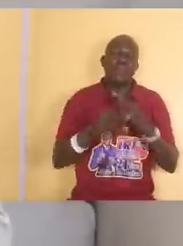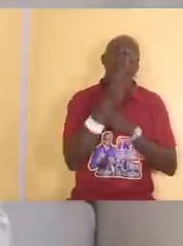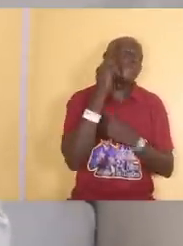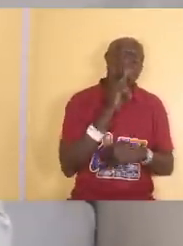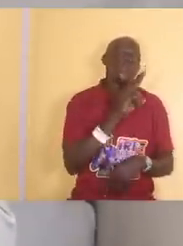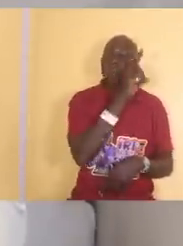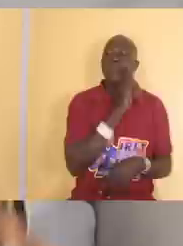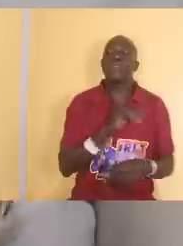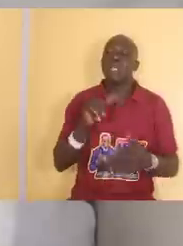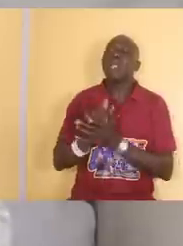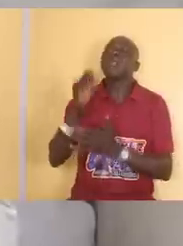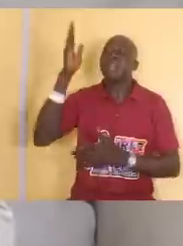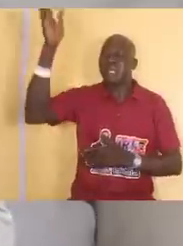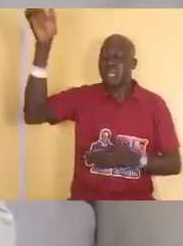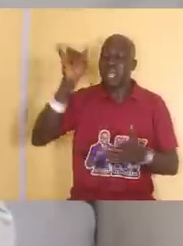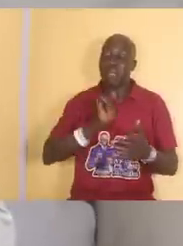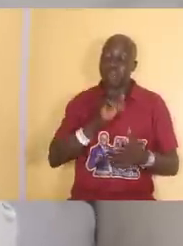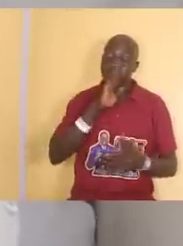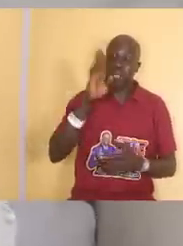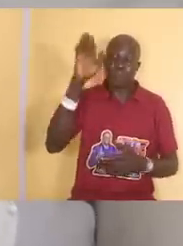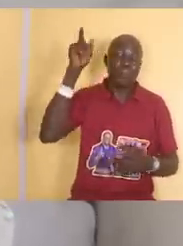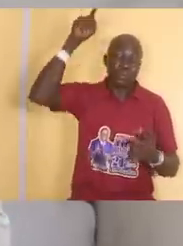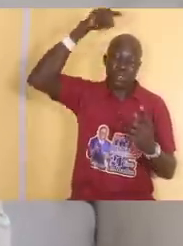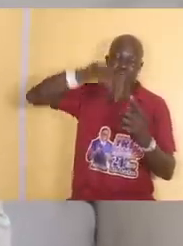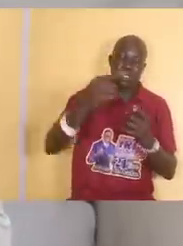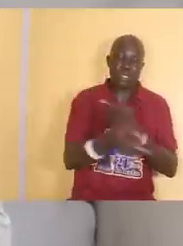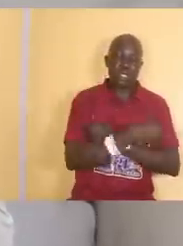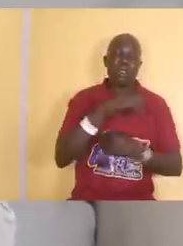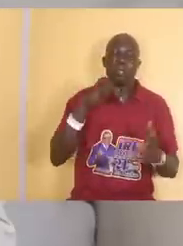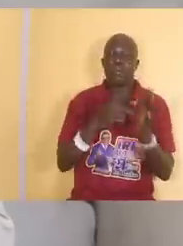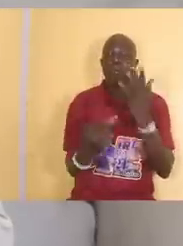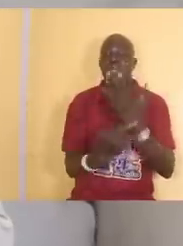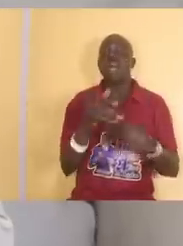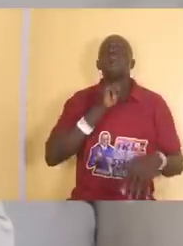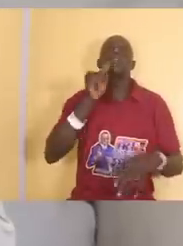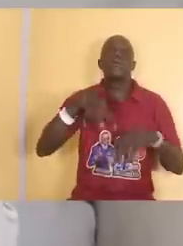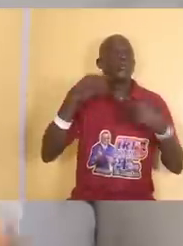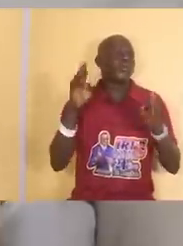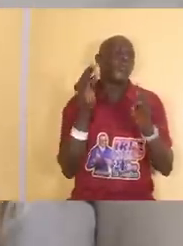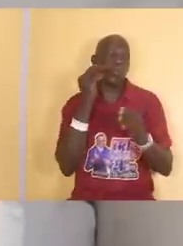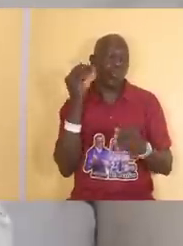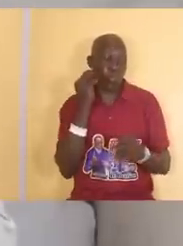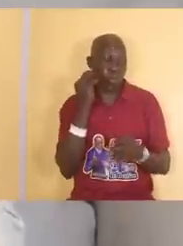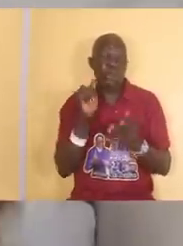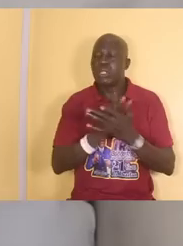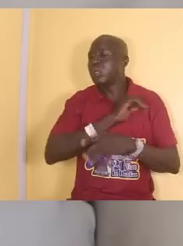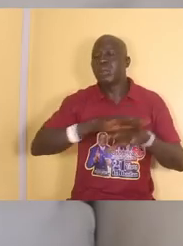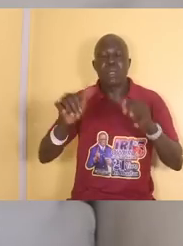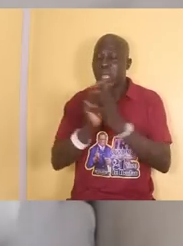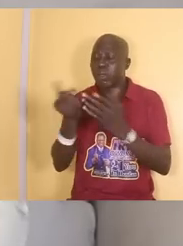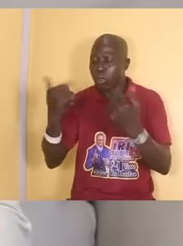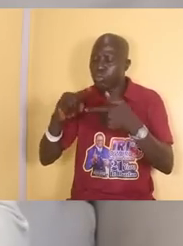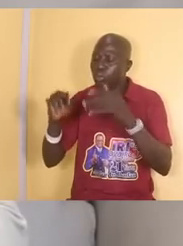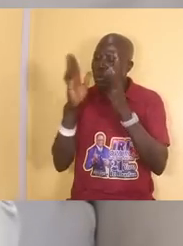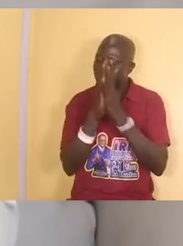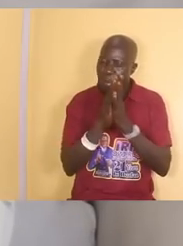Daddy, I'm in guest house. That's where they will be. It's in the program. Don't go home.